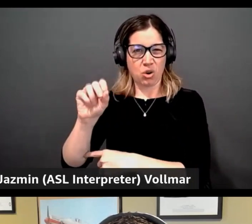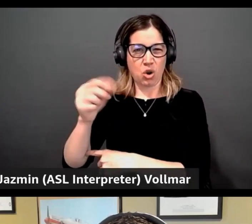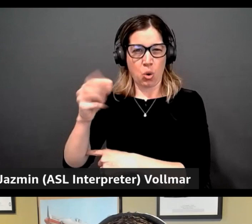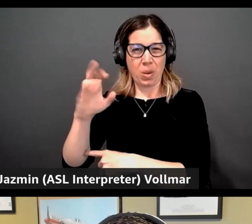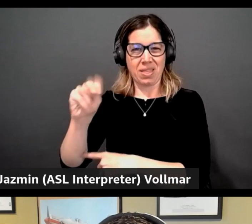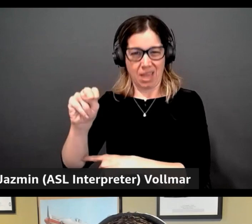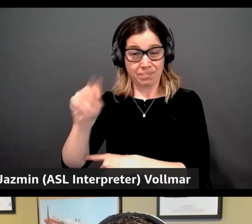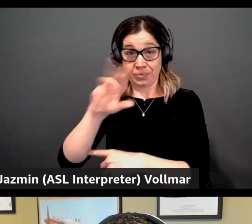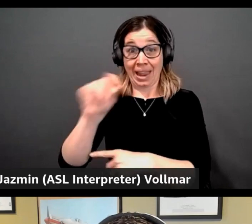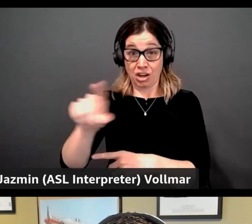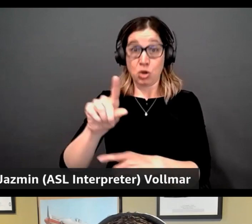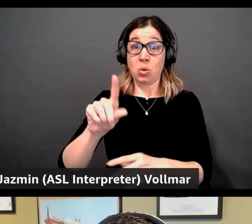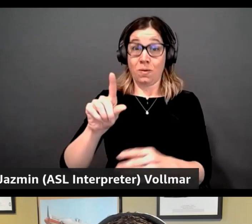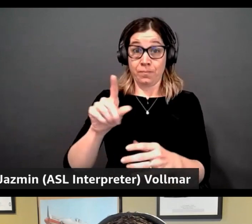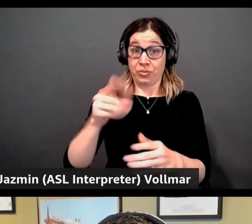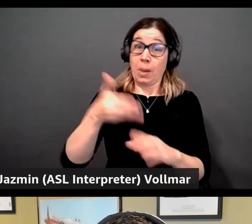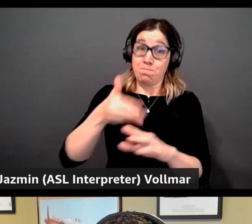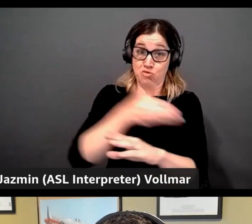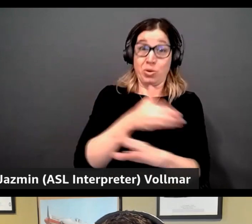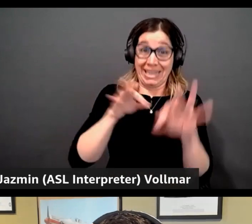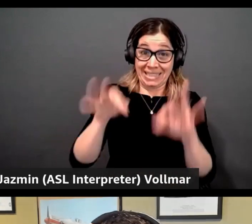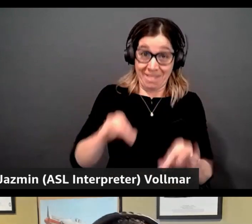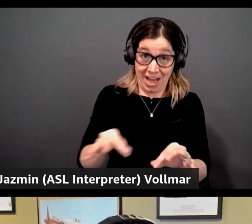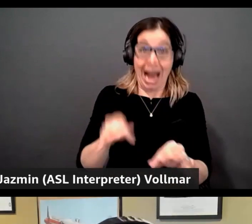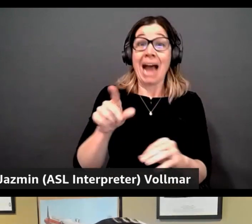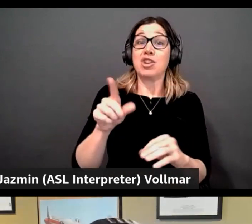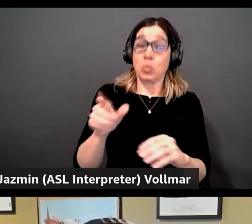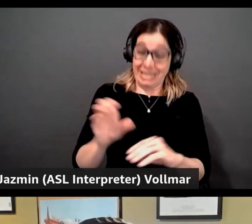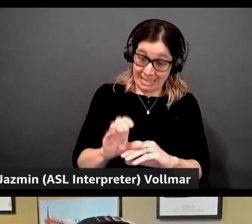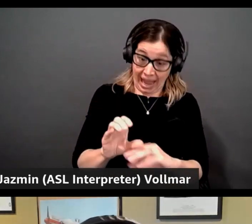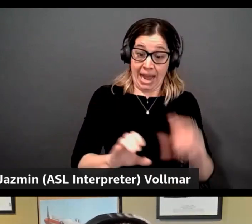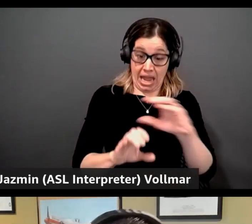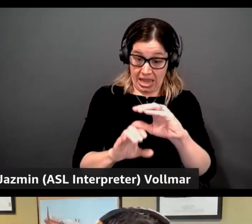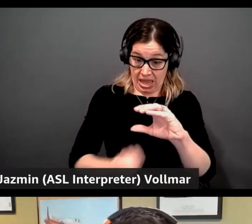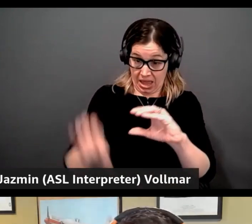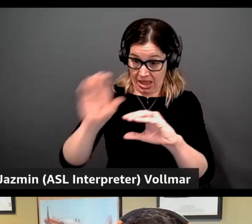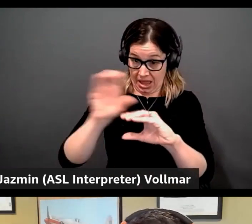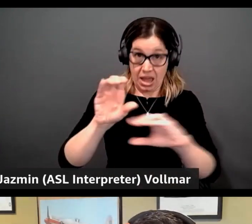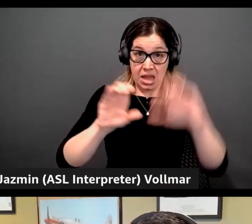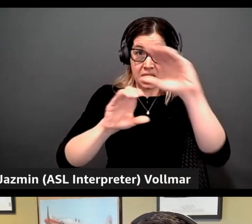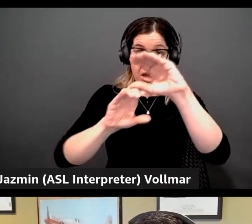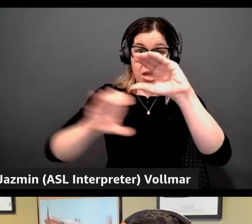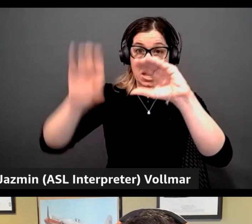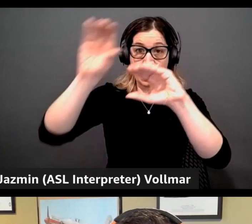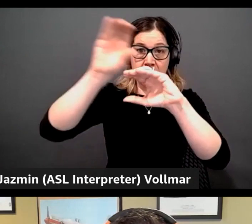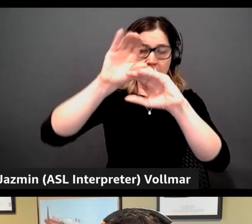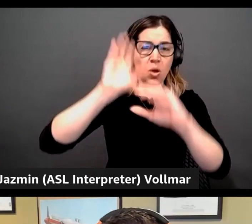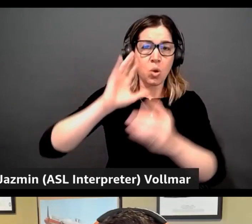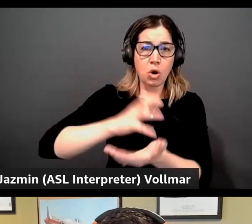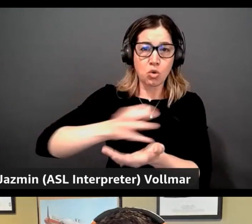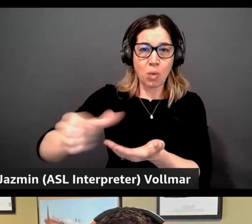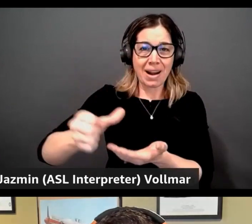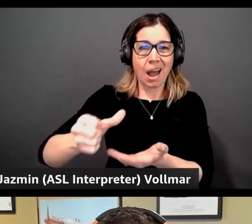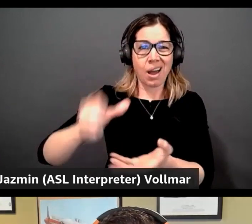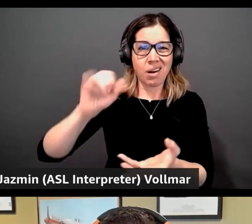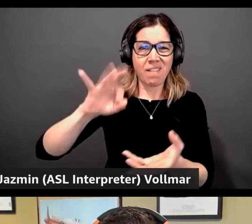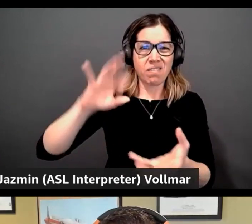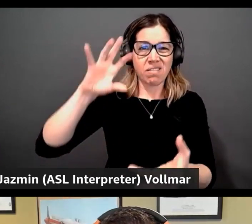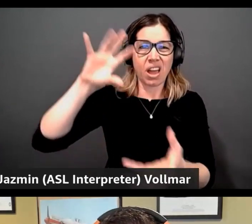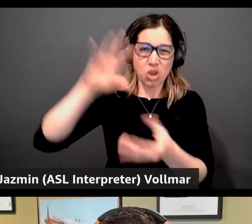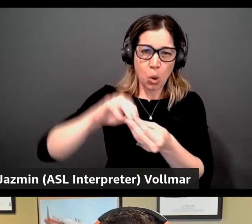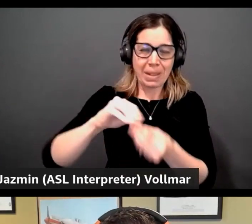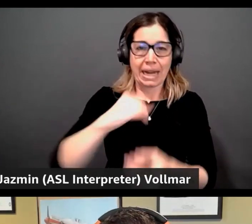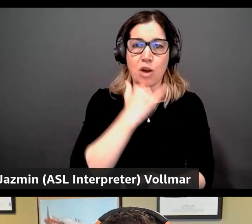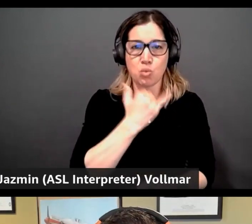the other, you quickly run out of coherence time, essentially, or of accumulating errors.